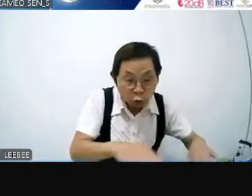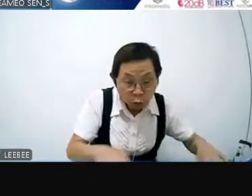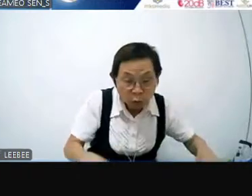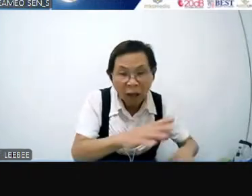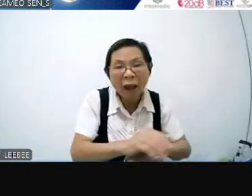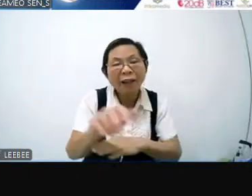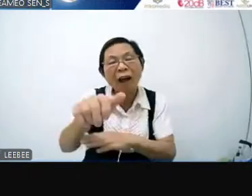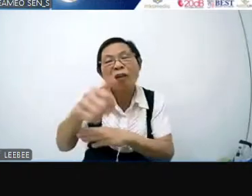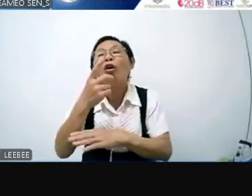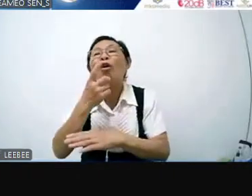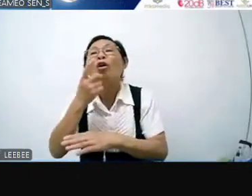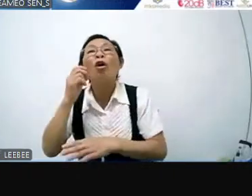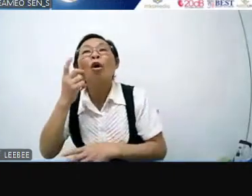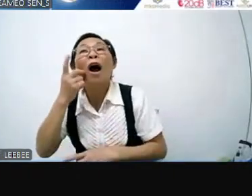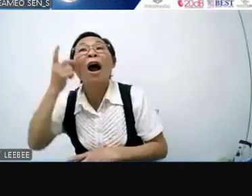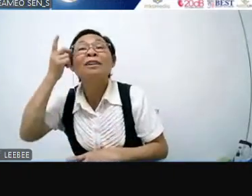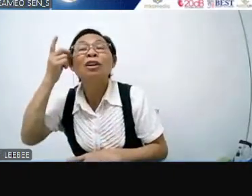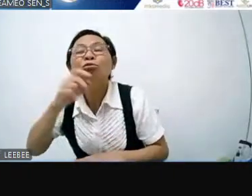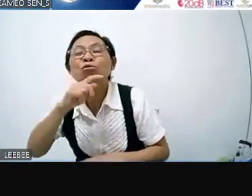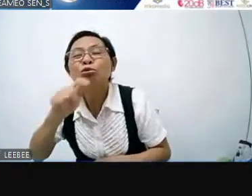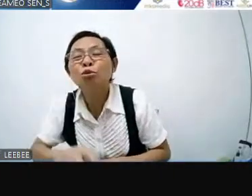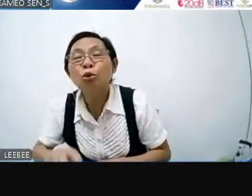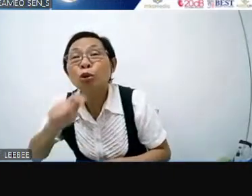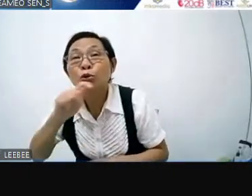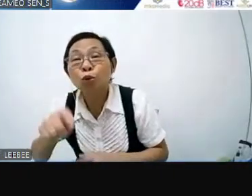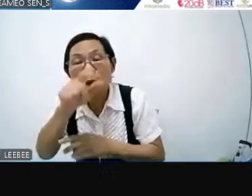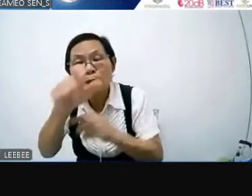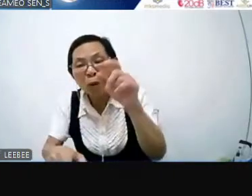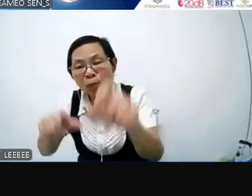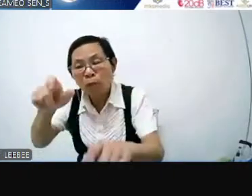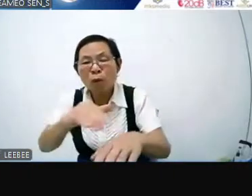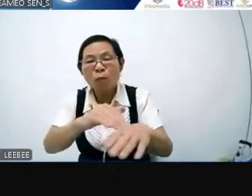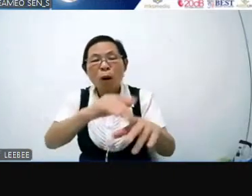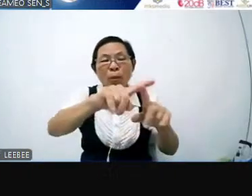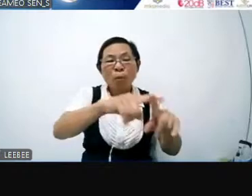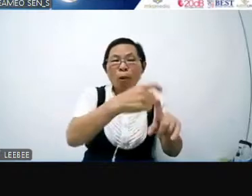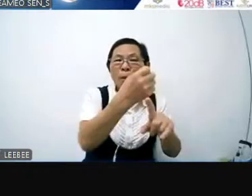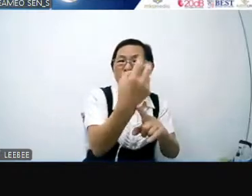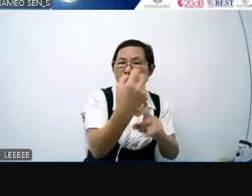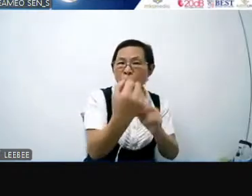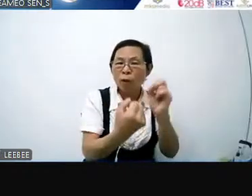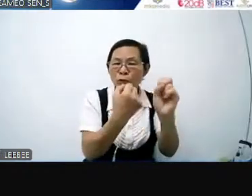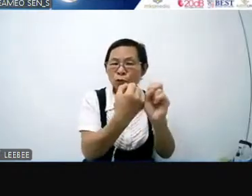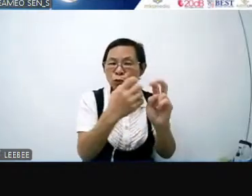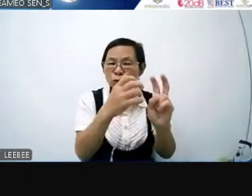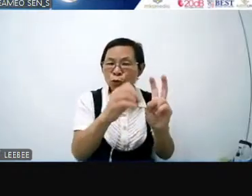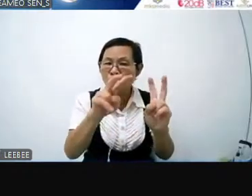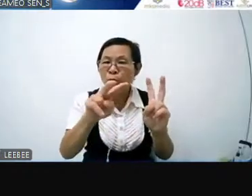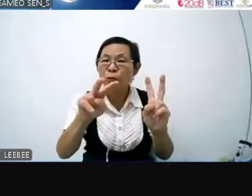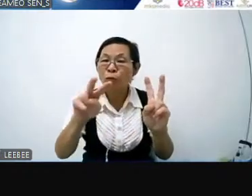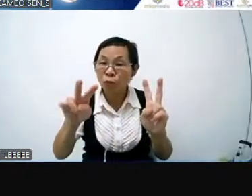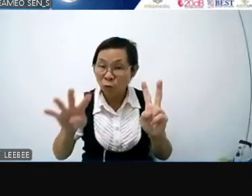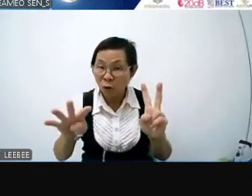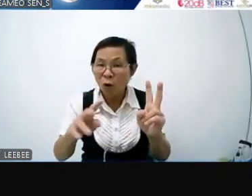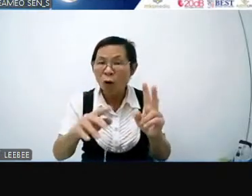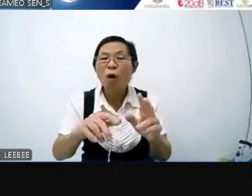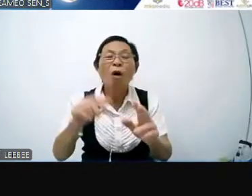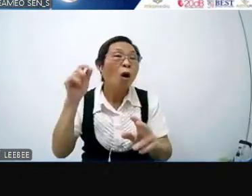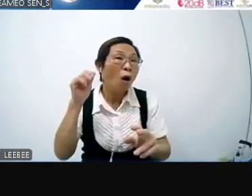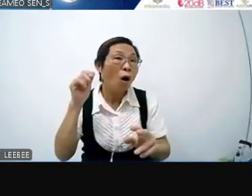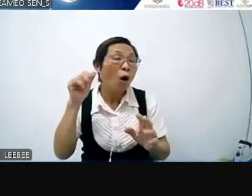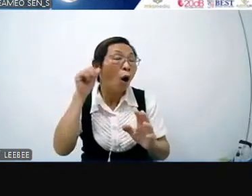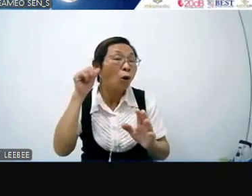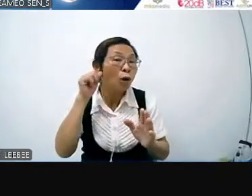elderly population. For example, in December 2024, audiology program had organized